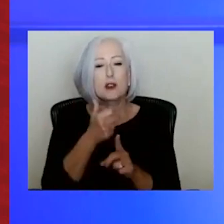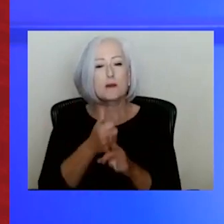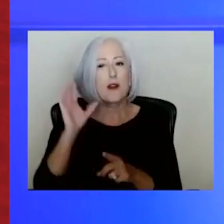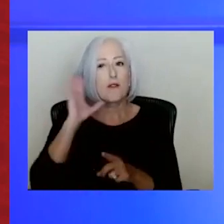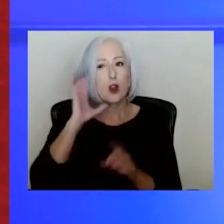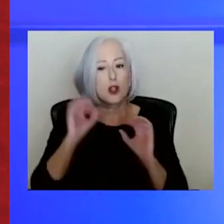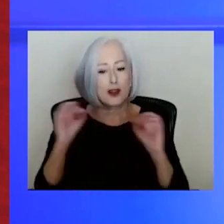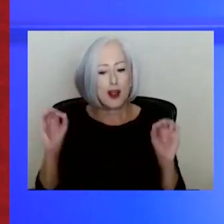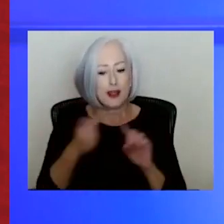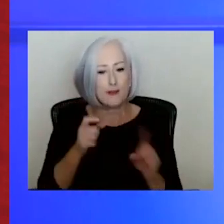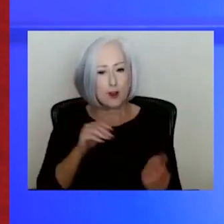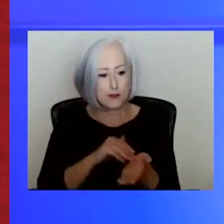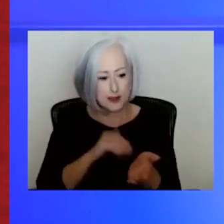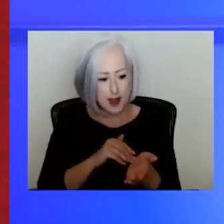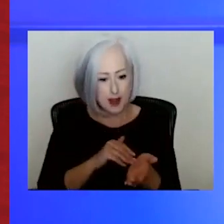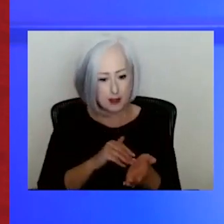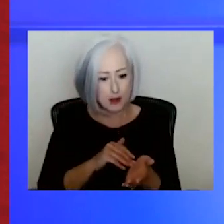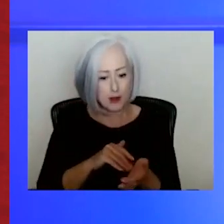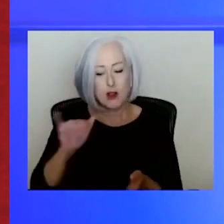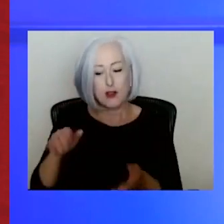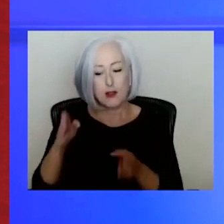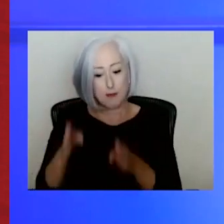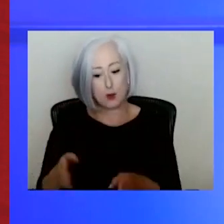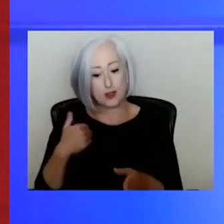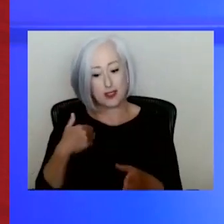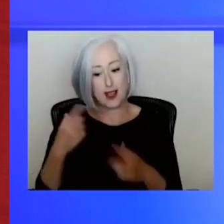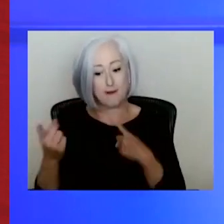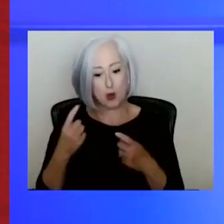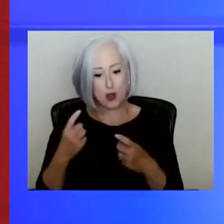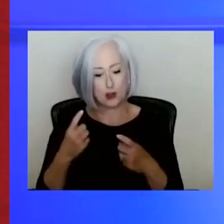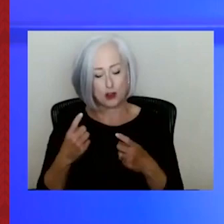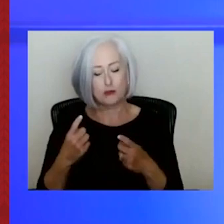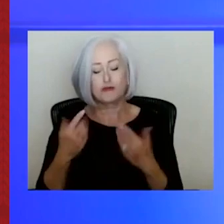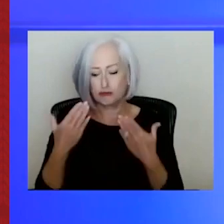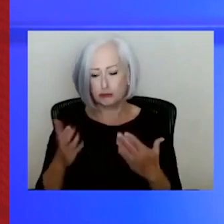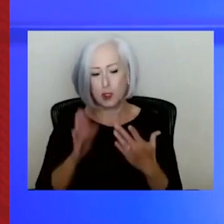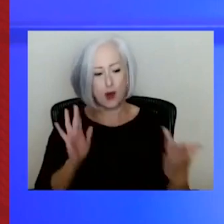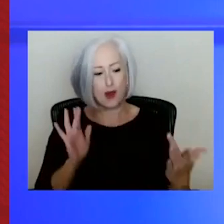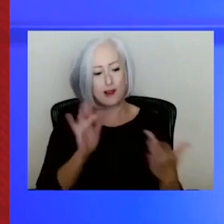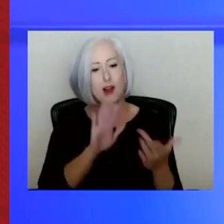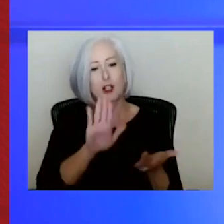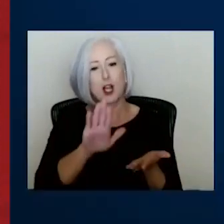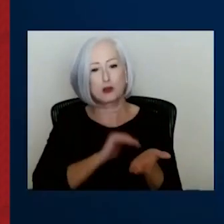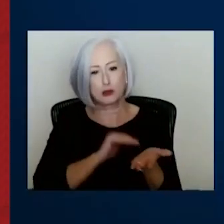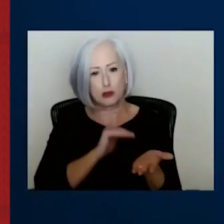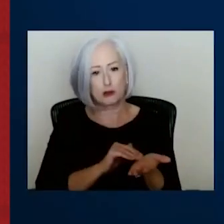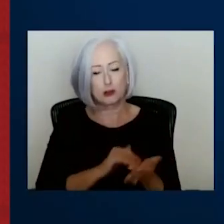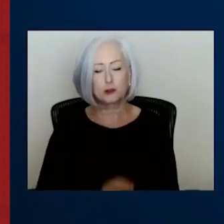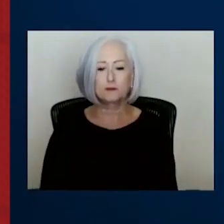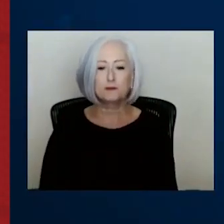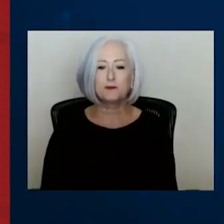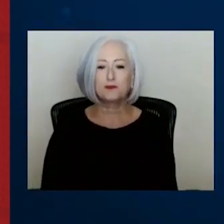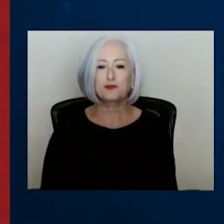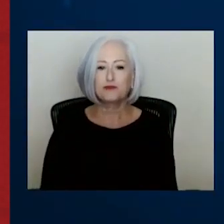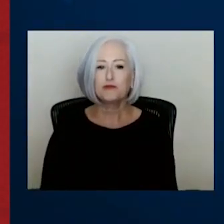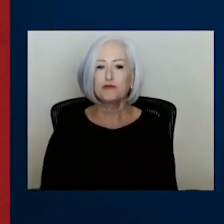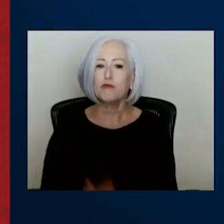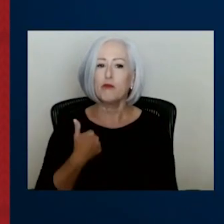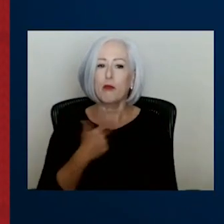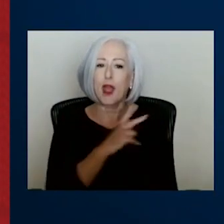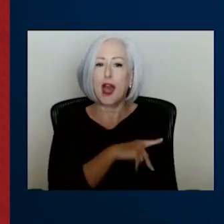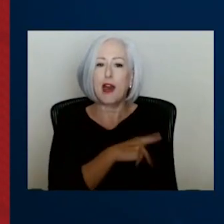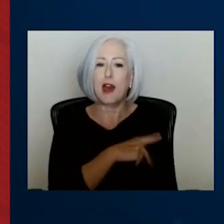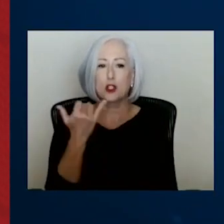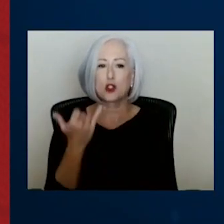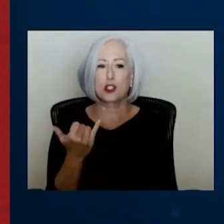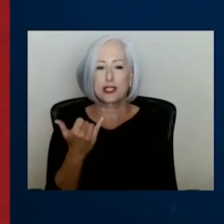and he or she has questions about it, I would encourage them to reach out to their physician. I know I have a patient right now who has had